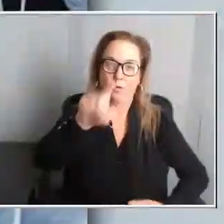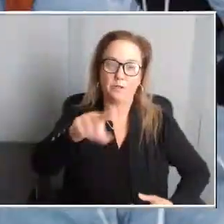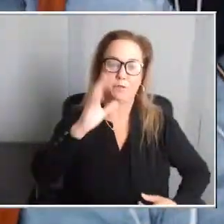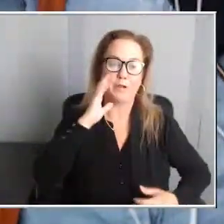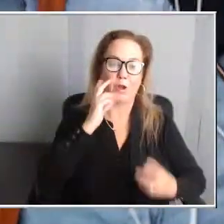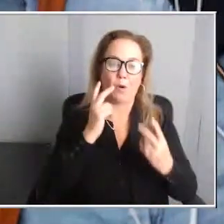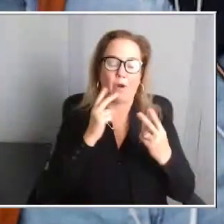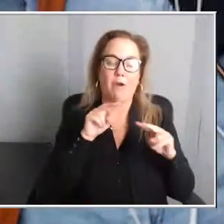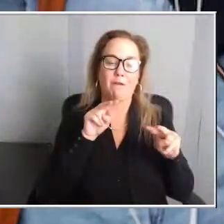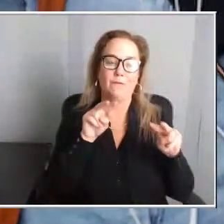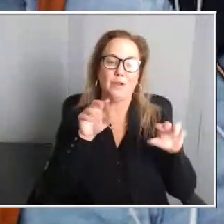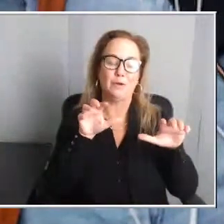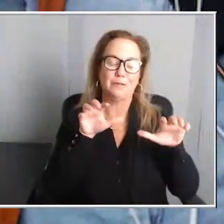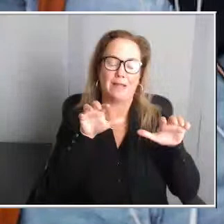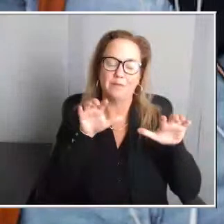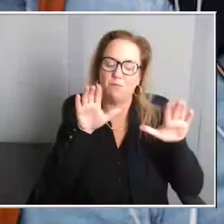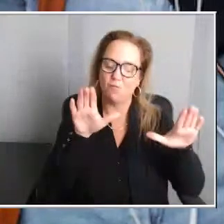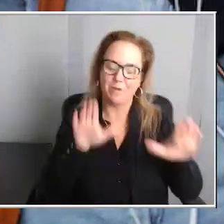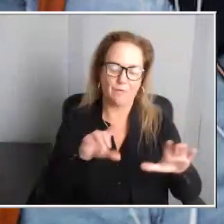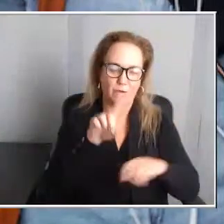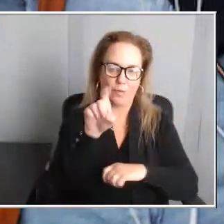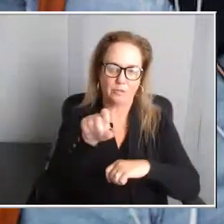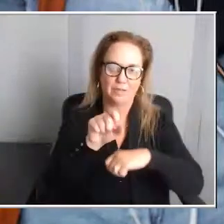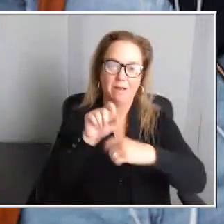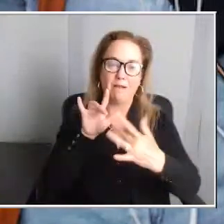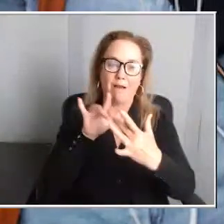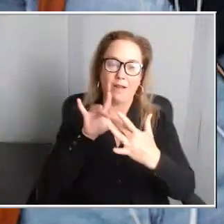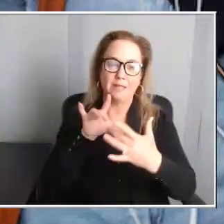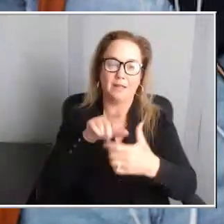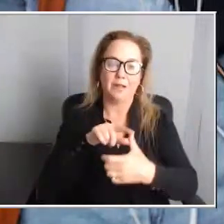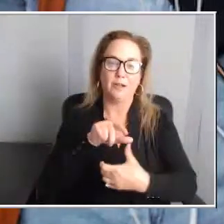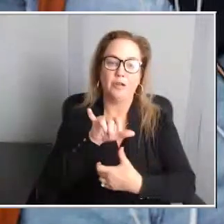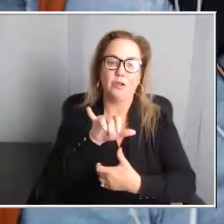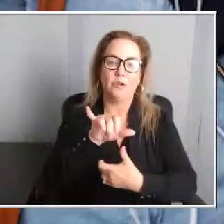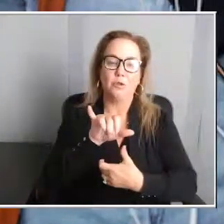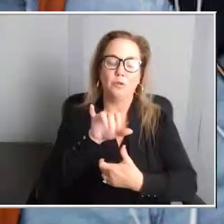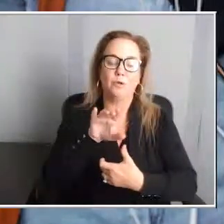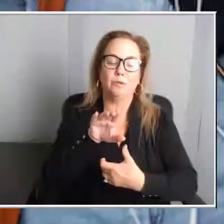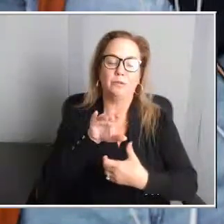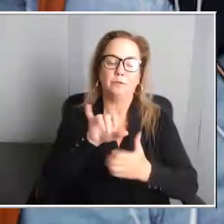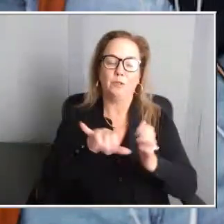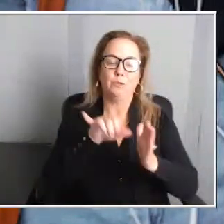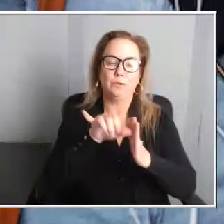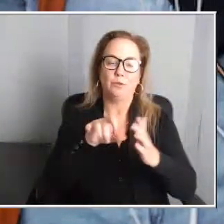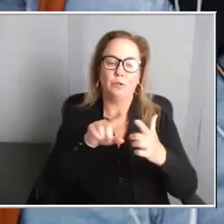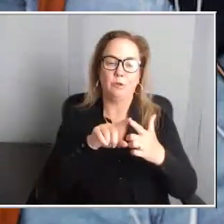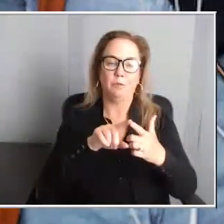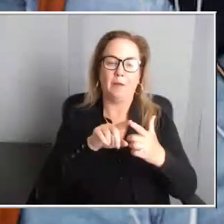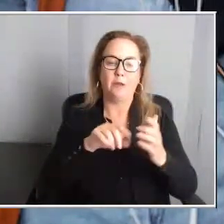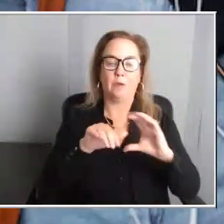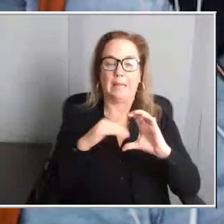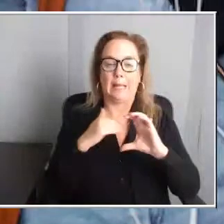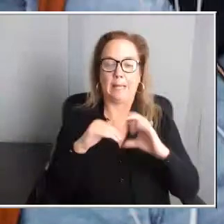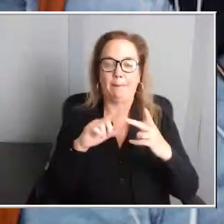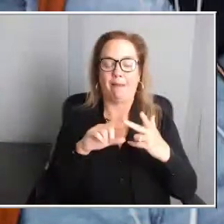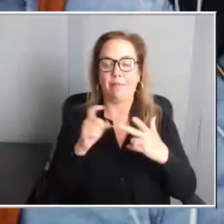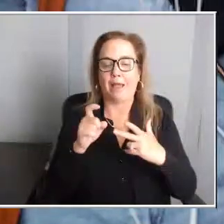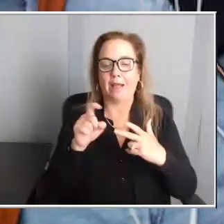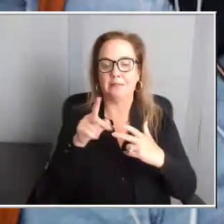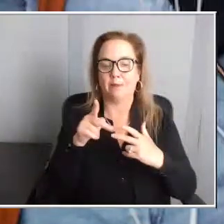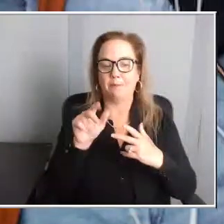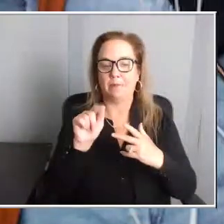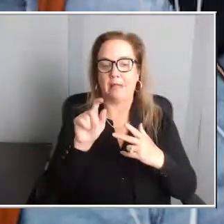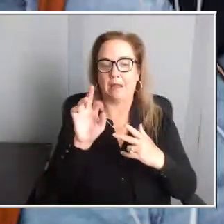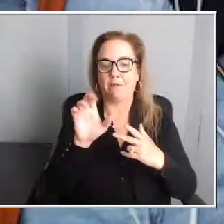some excellent questions. You can reach us on YouTube, Facebook, the X platform. You can email the Medical News Network. We're answering your questions in